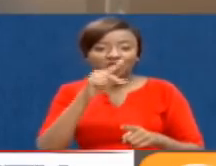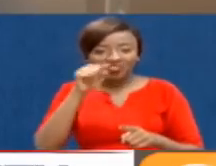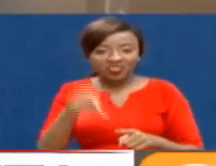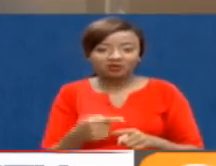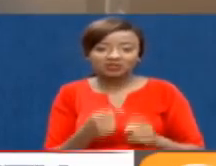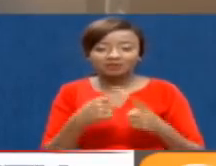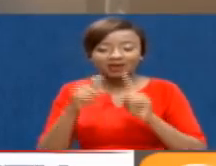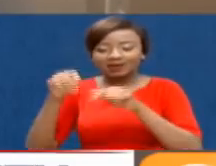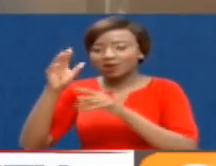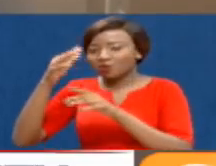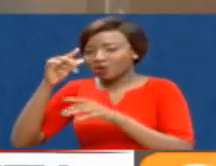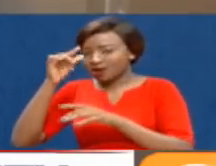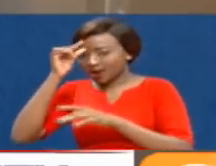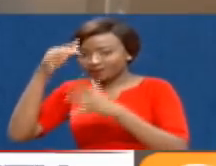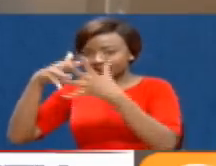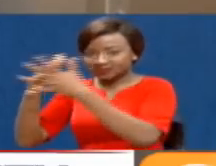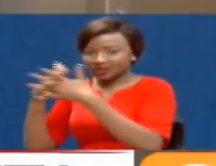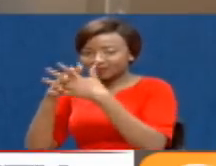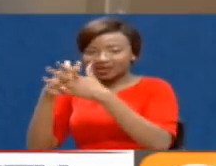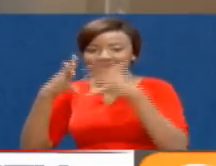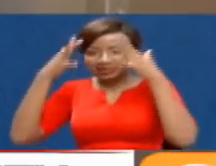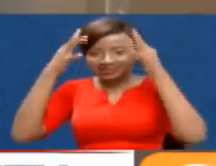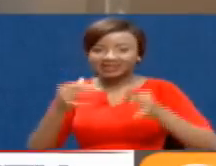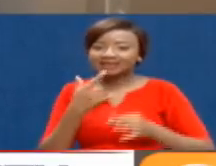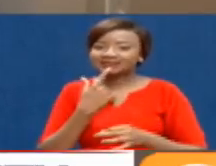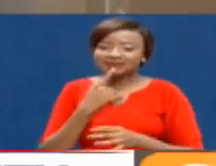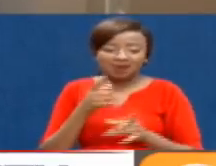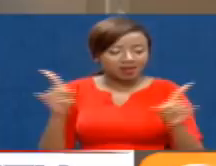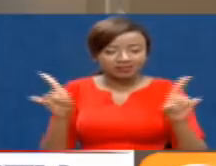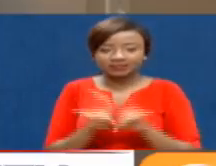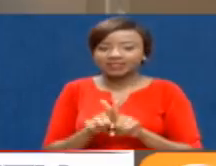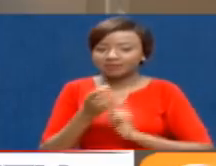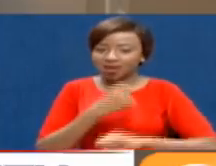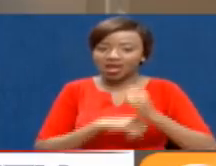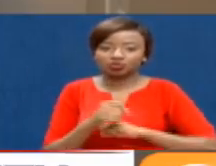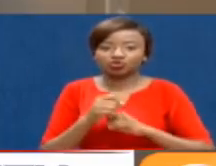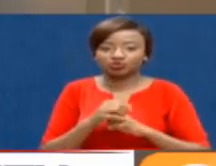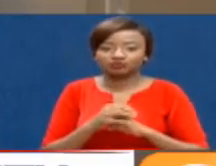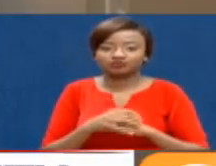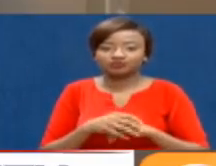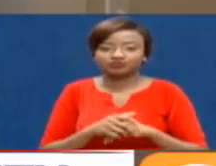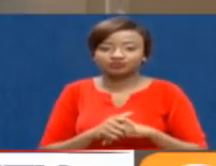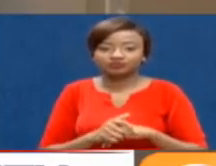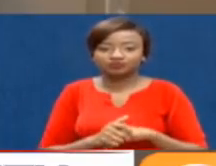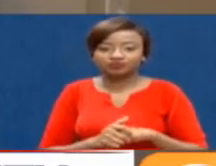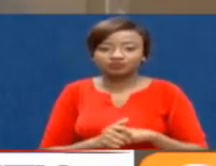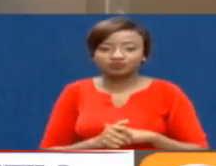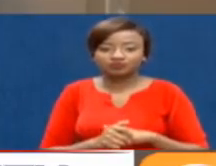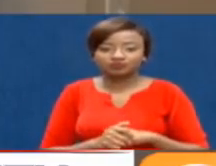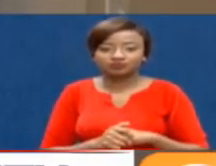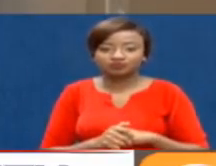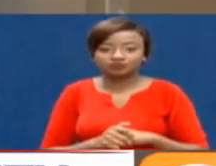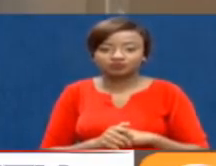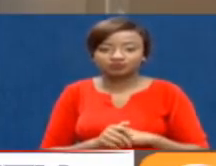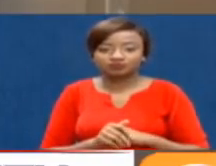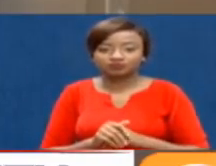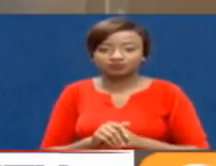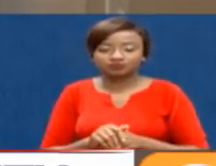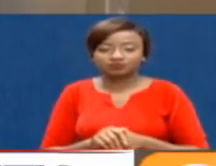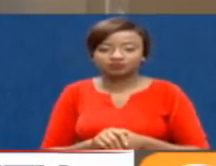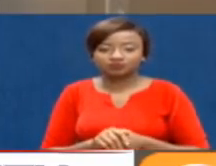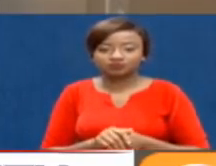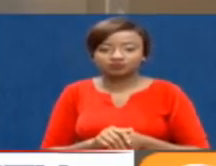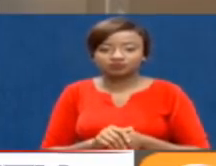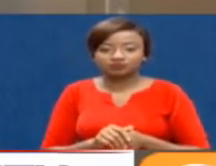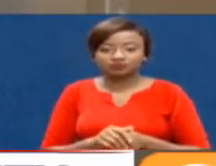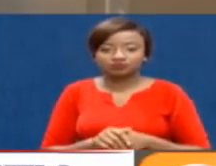now the U.S. government is considering a curfew similar to what Kenya has done. They're considering a curfew in New York City, in New York State, but also in the neighboring states of Connecticut